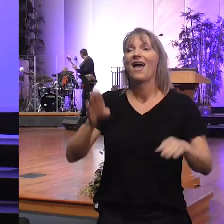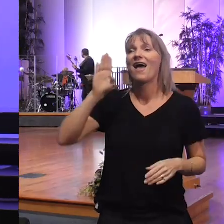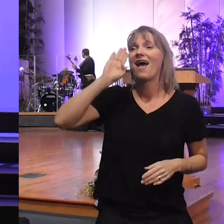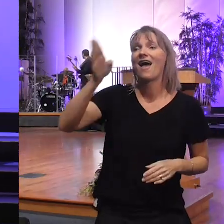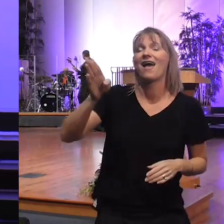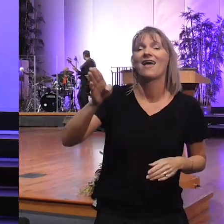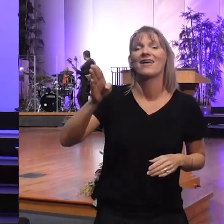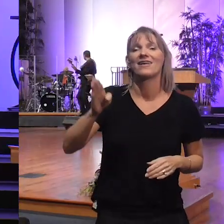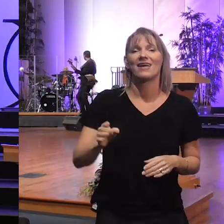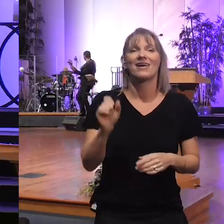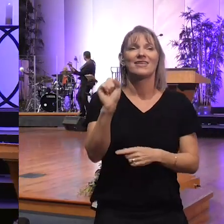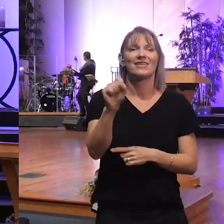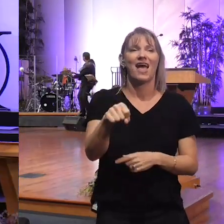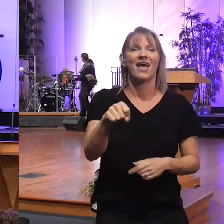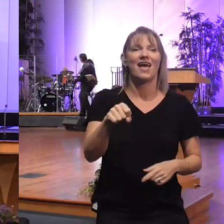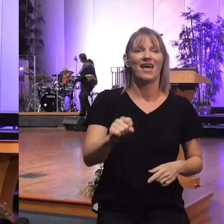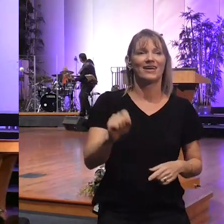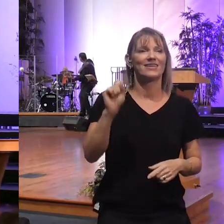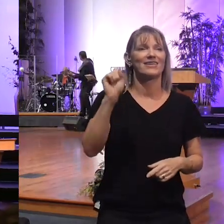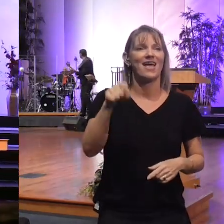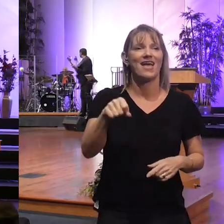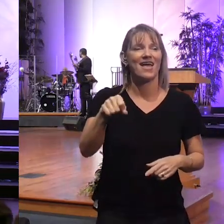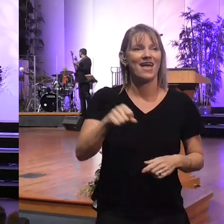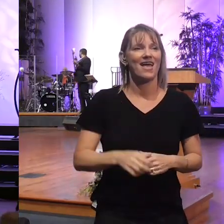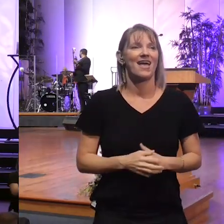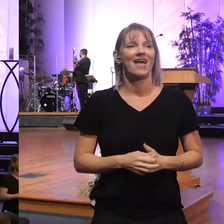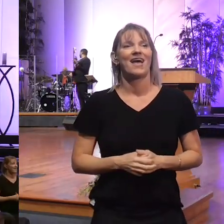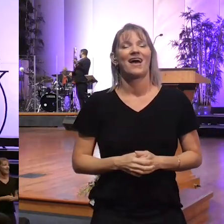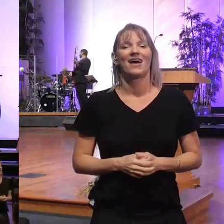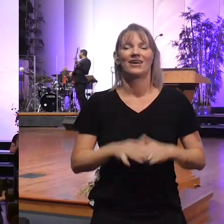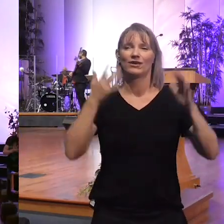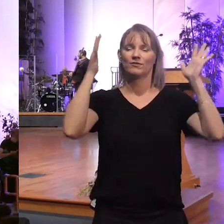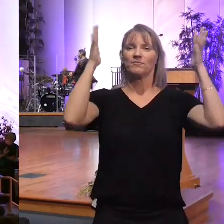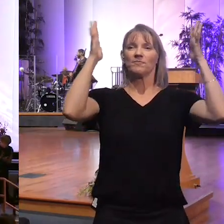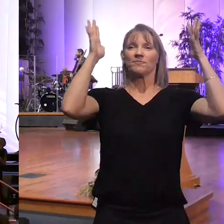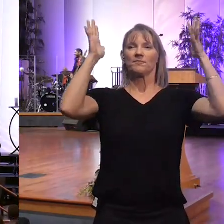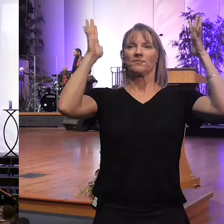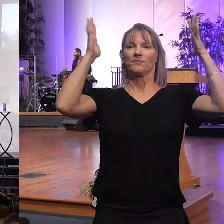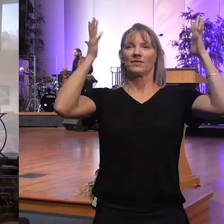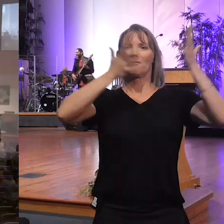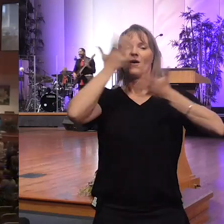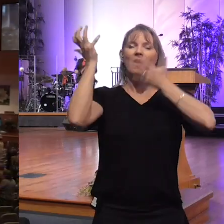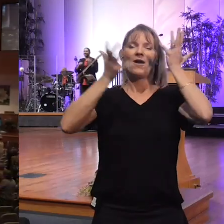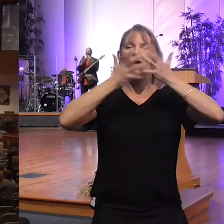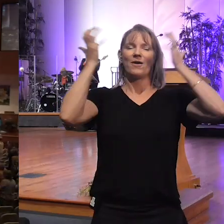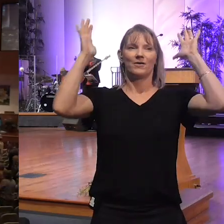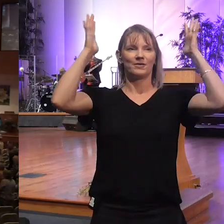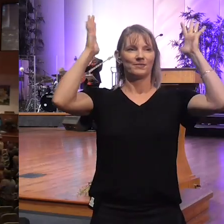Hey, hey, hey, yeah, yeah.